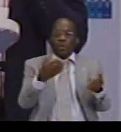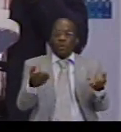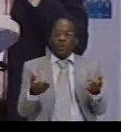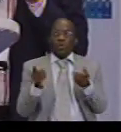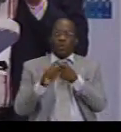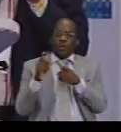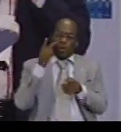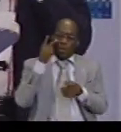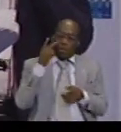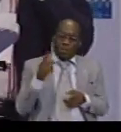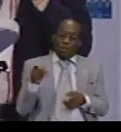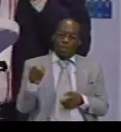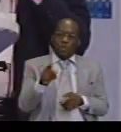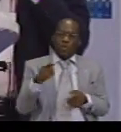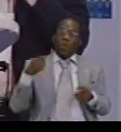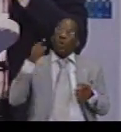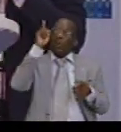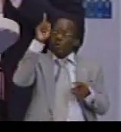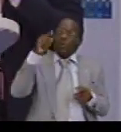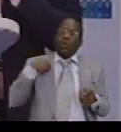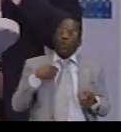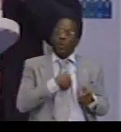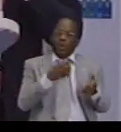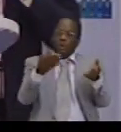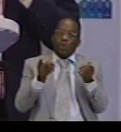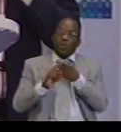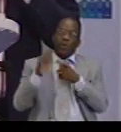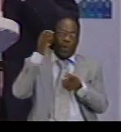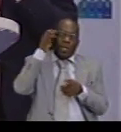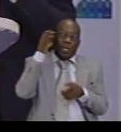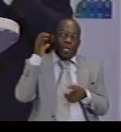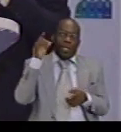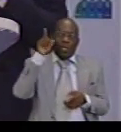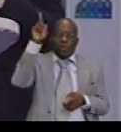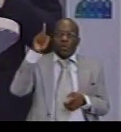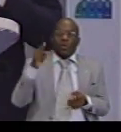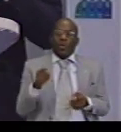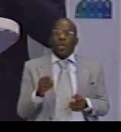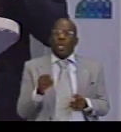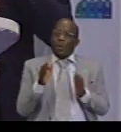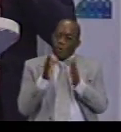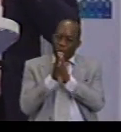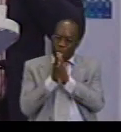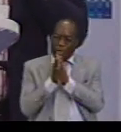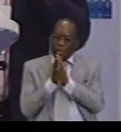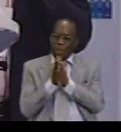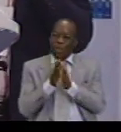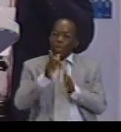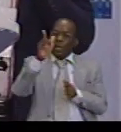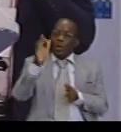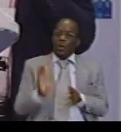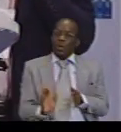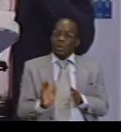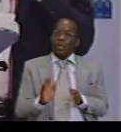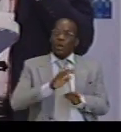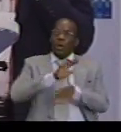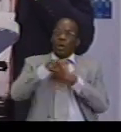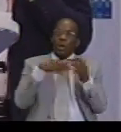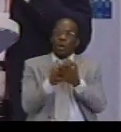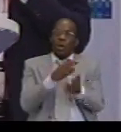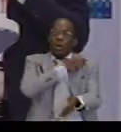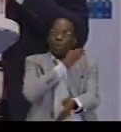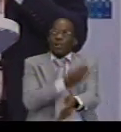We want to see you. We want to hear you. Raise your voice. God Almighty, we want to hear